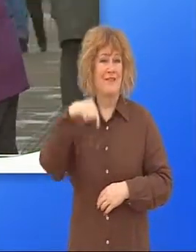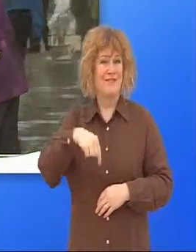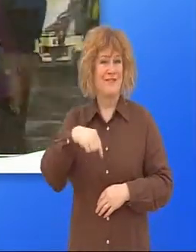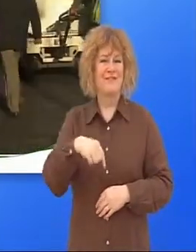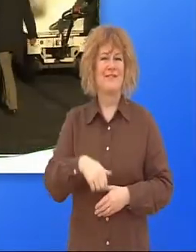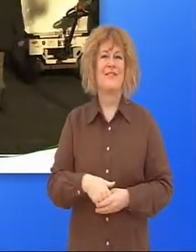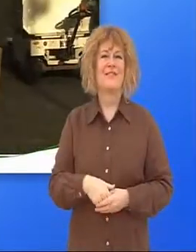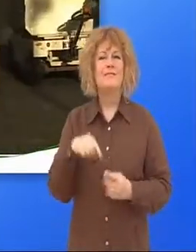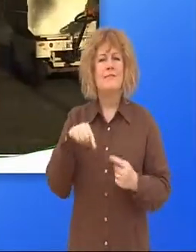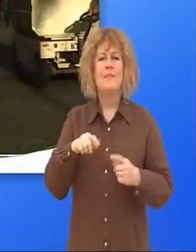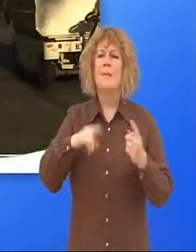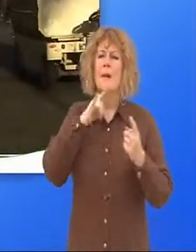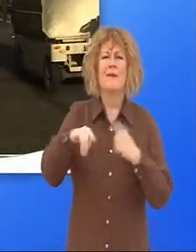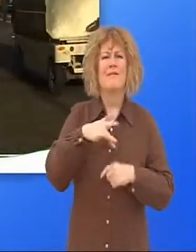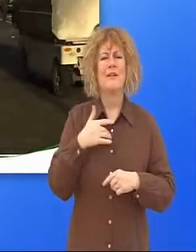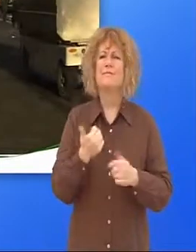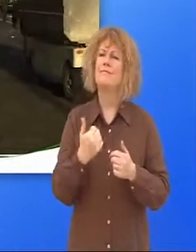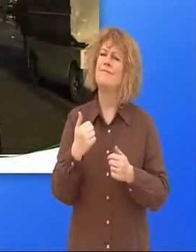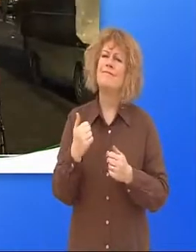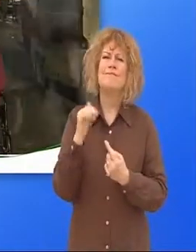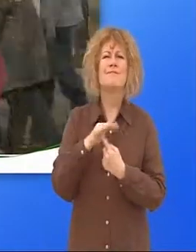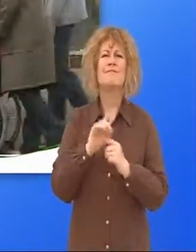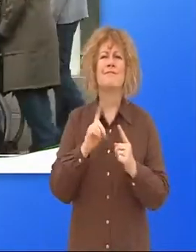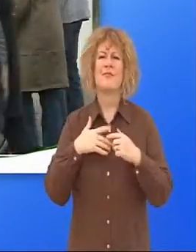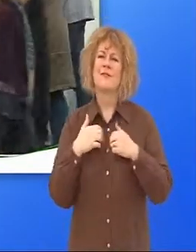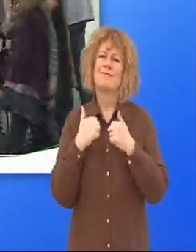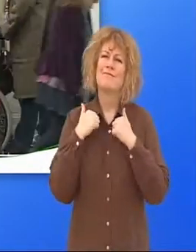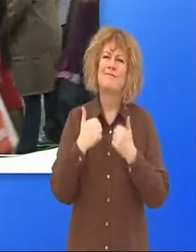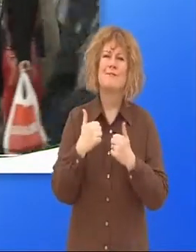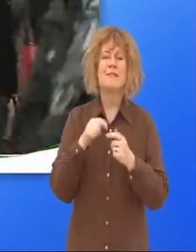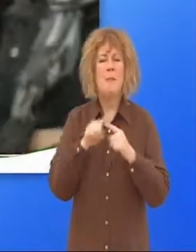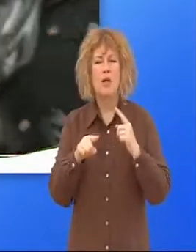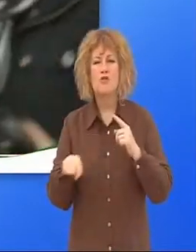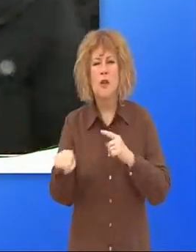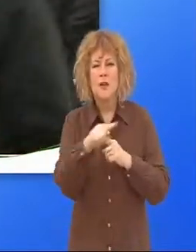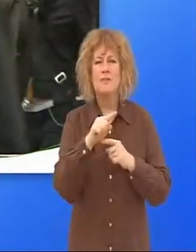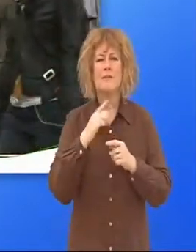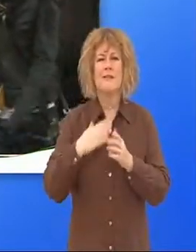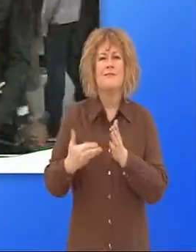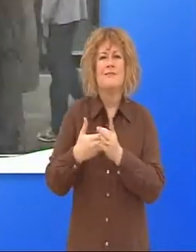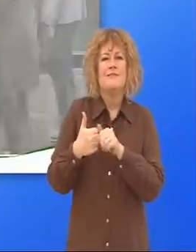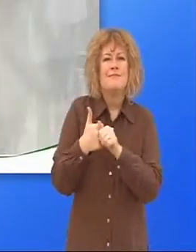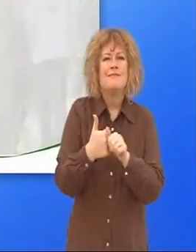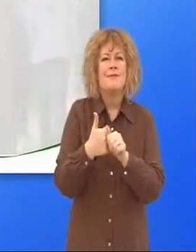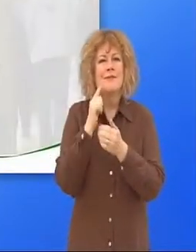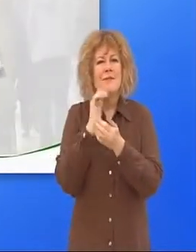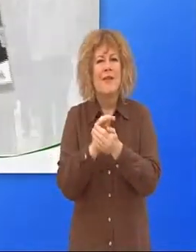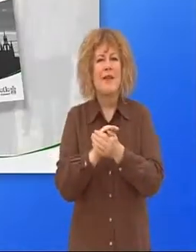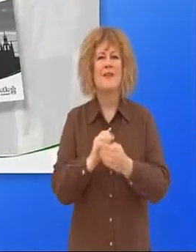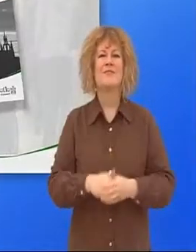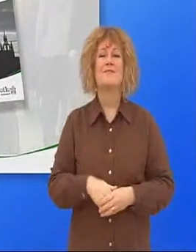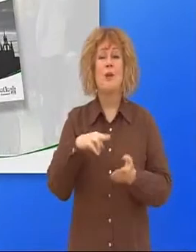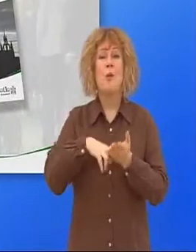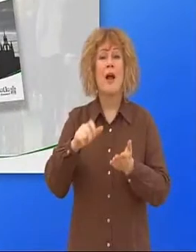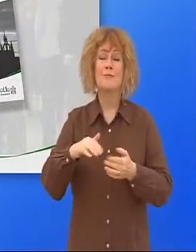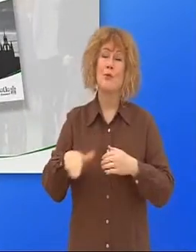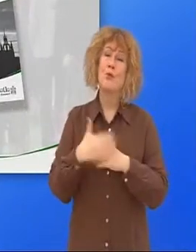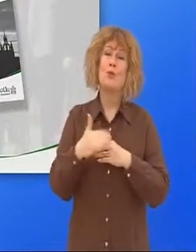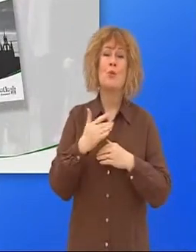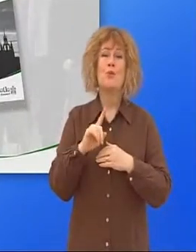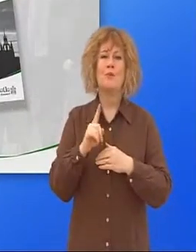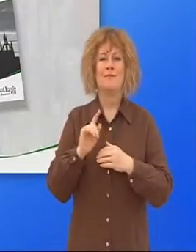273,000 people. A place where everyone can feel valued, especially those in need of extra help and support. Newcastle City Council